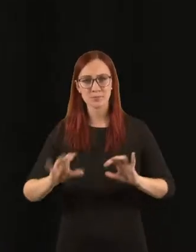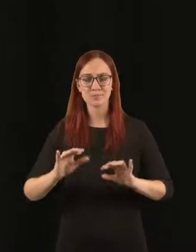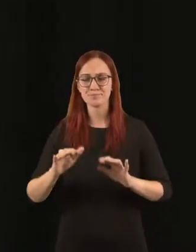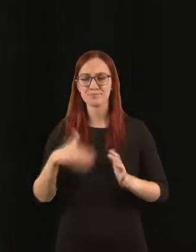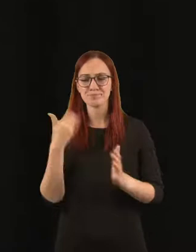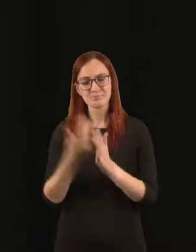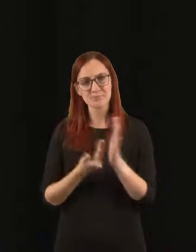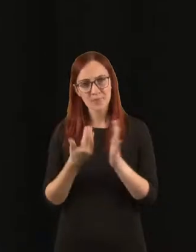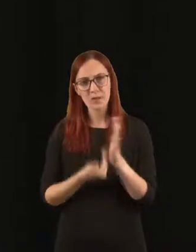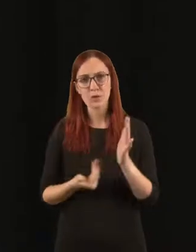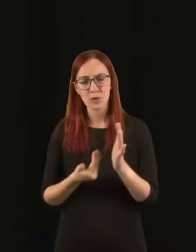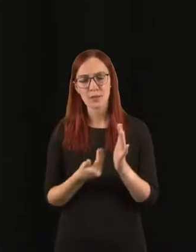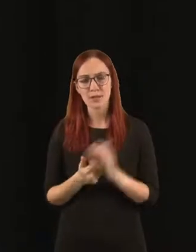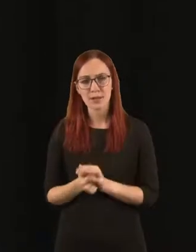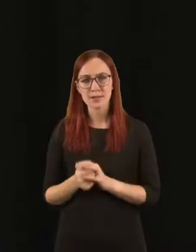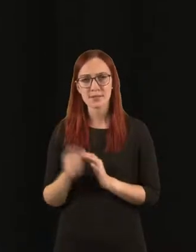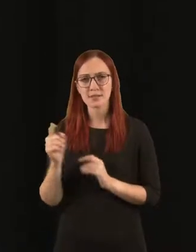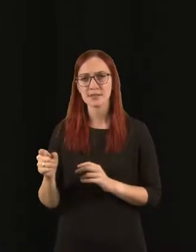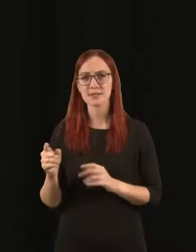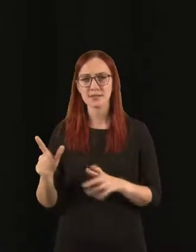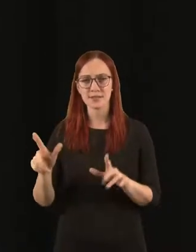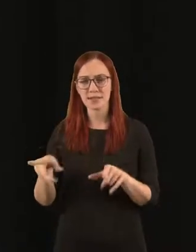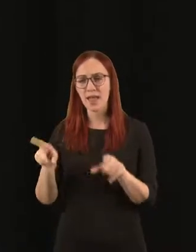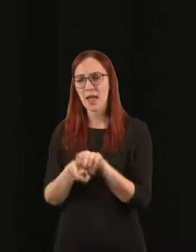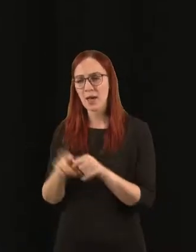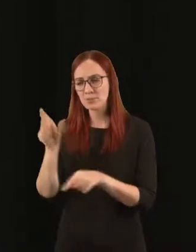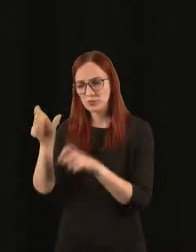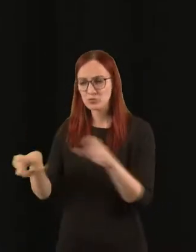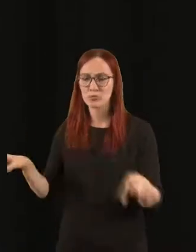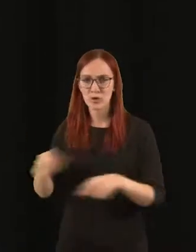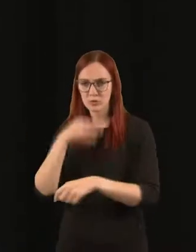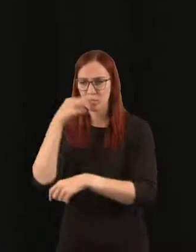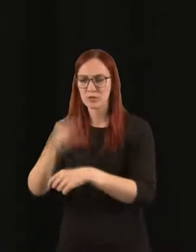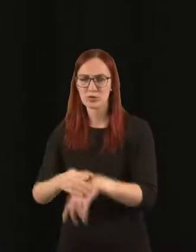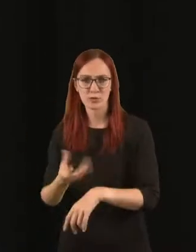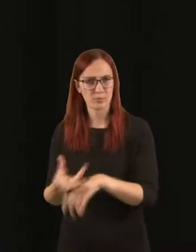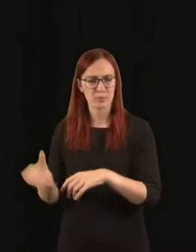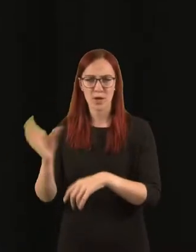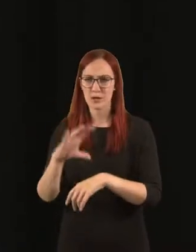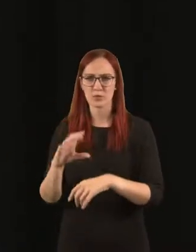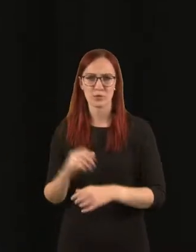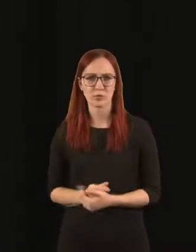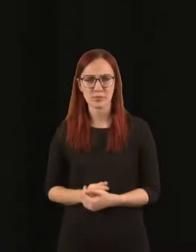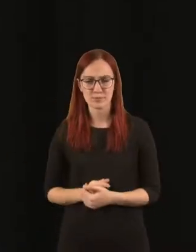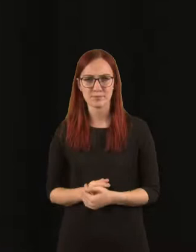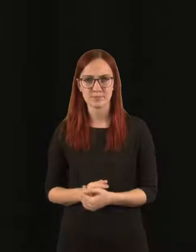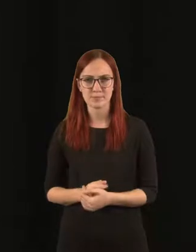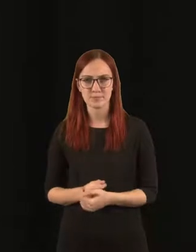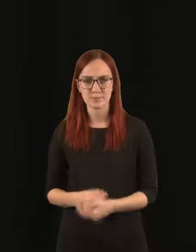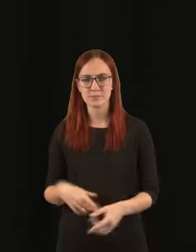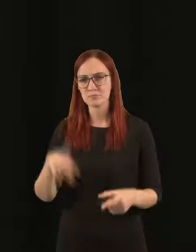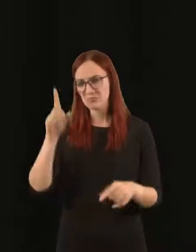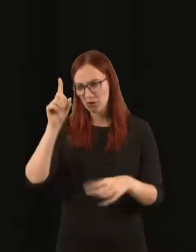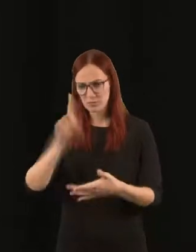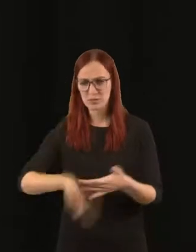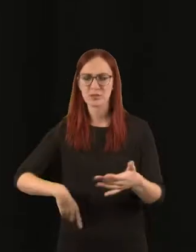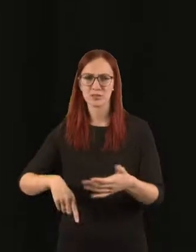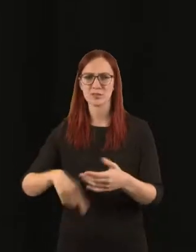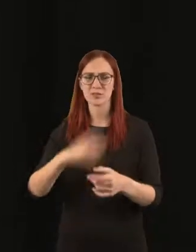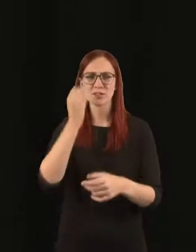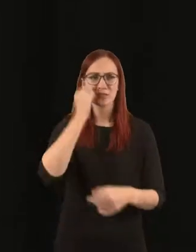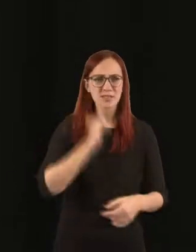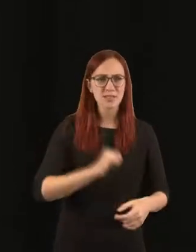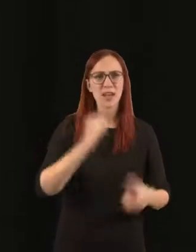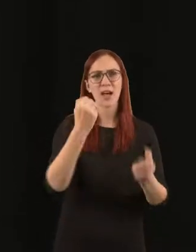one of your ideas that you voiced is that too much responsibility on the final consumer, correct?